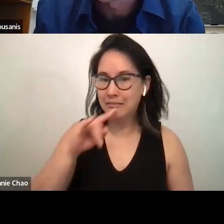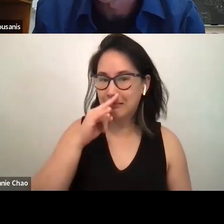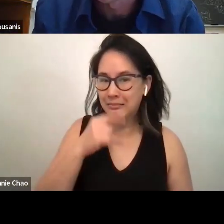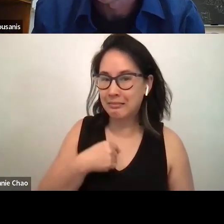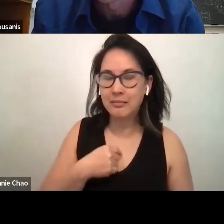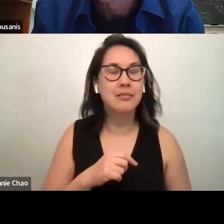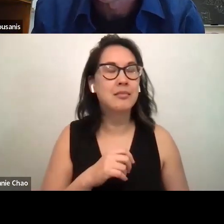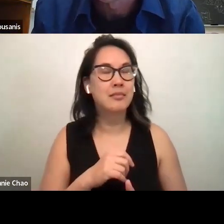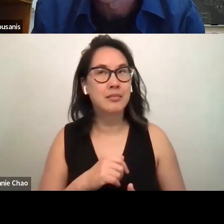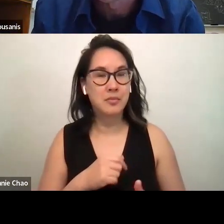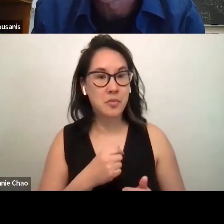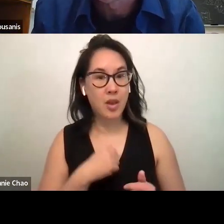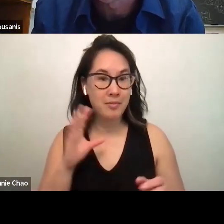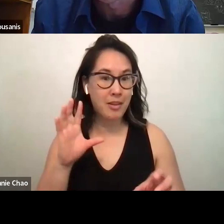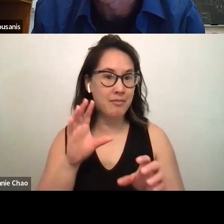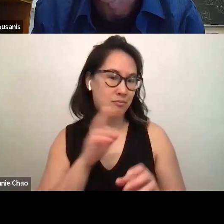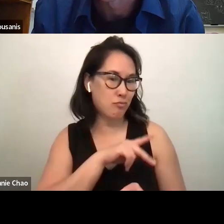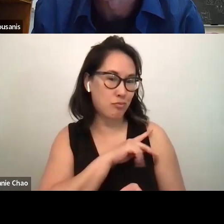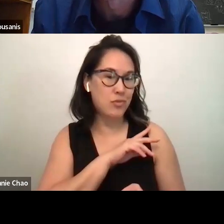really involved personally and